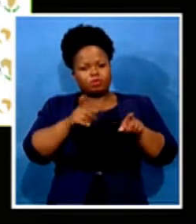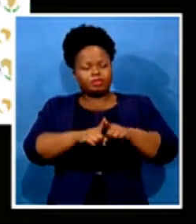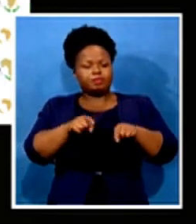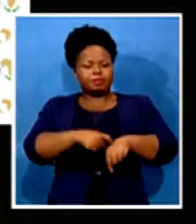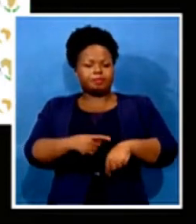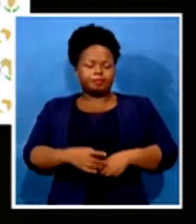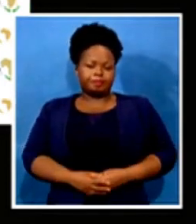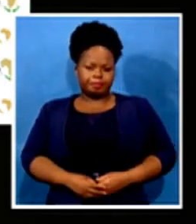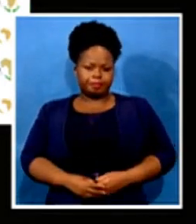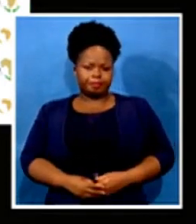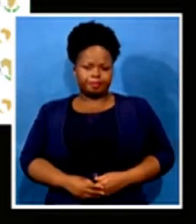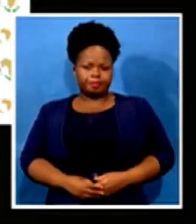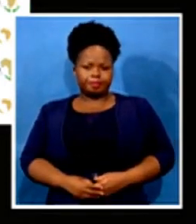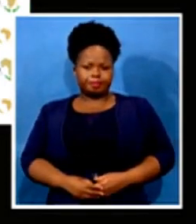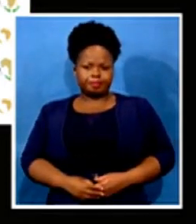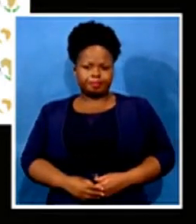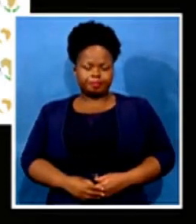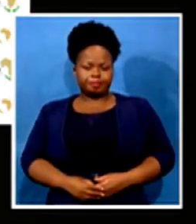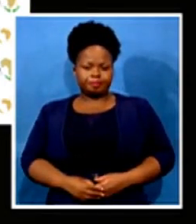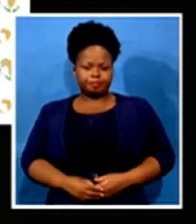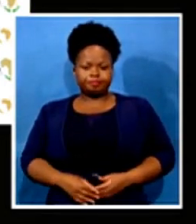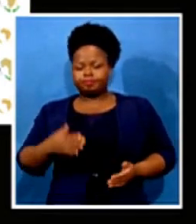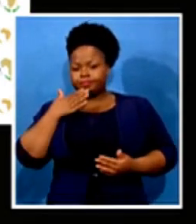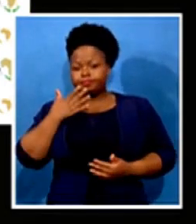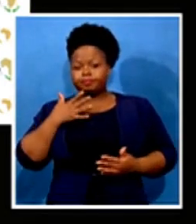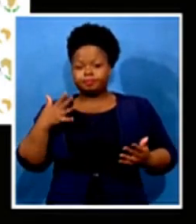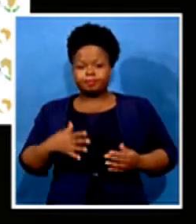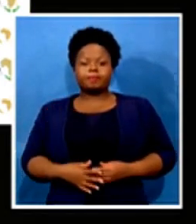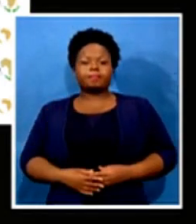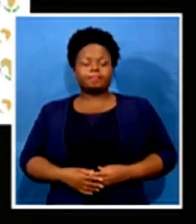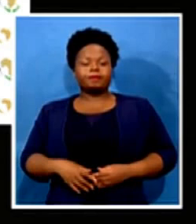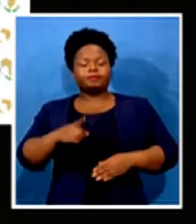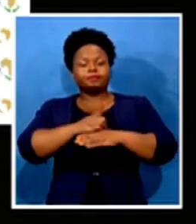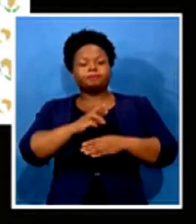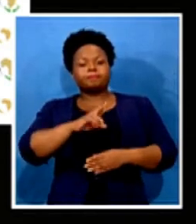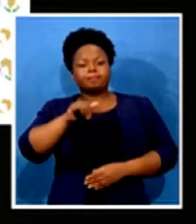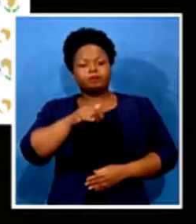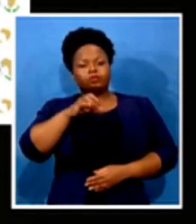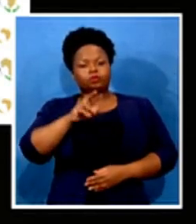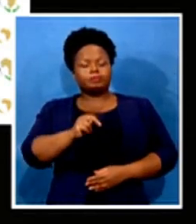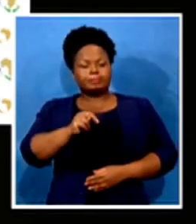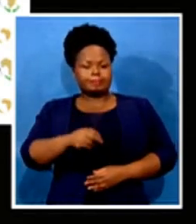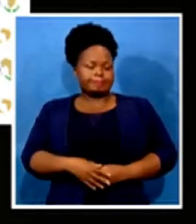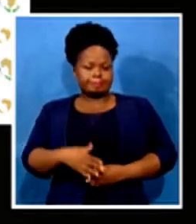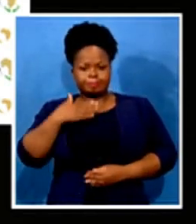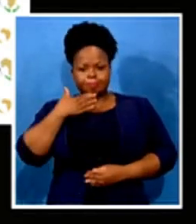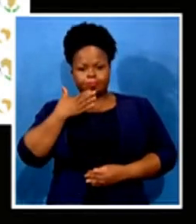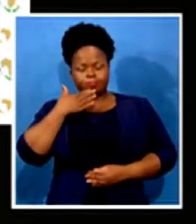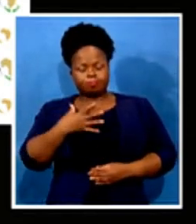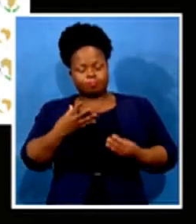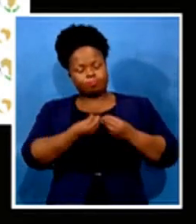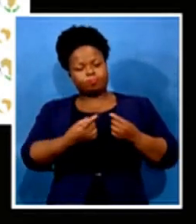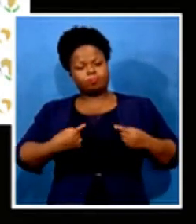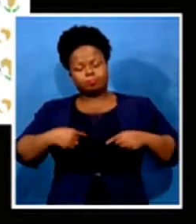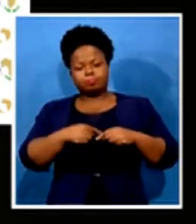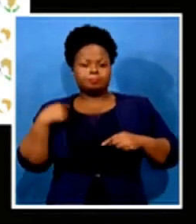Okay, thank you very much. Thank you to Dr. John there for being with us for the past 1 hour, informing us